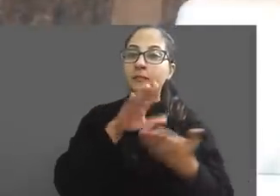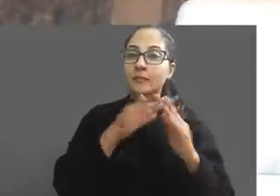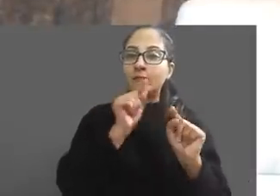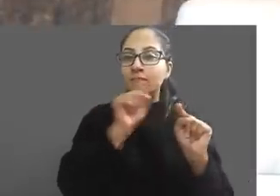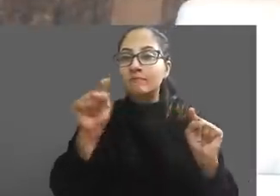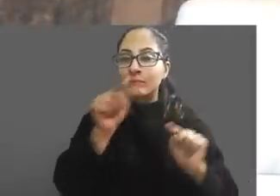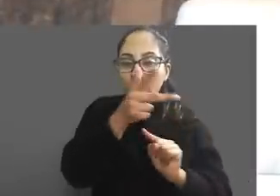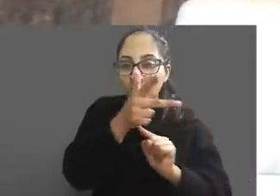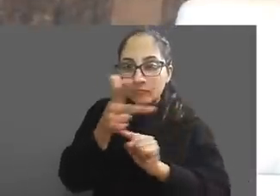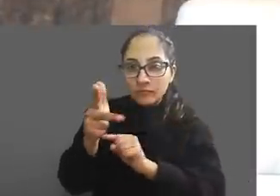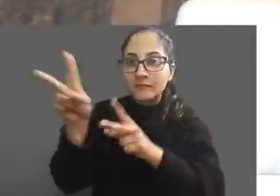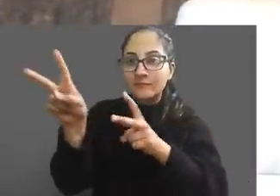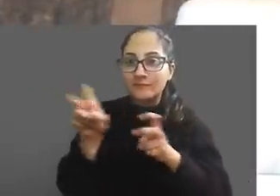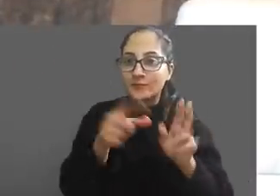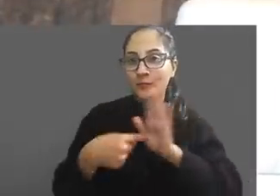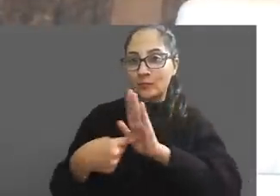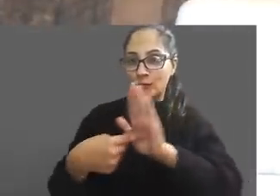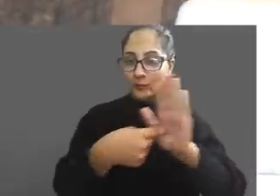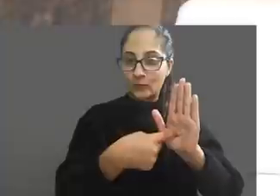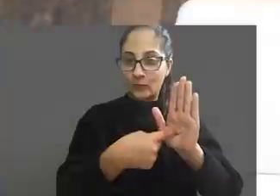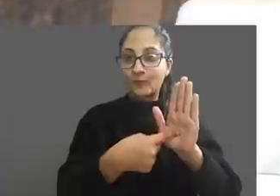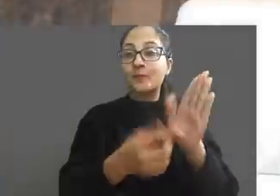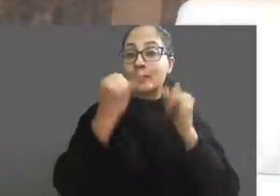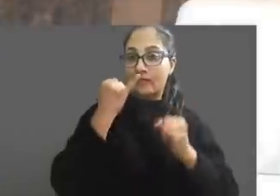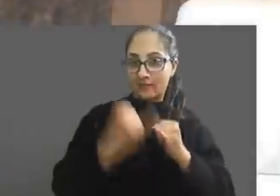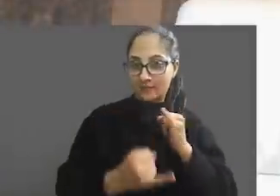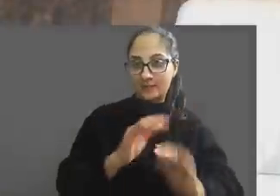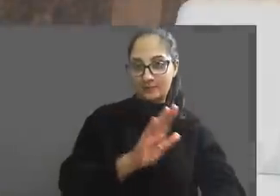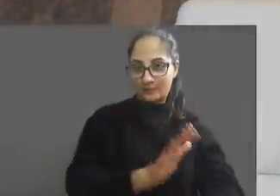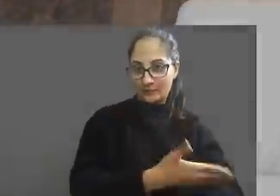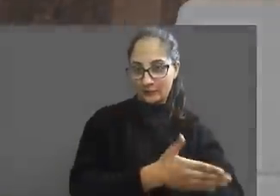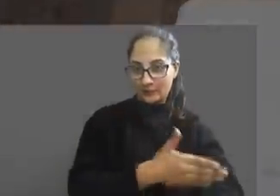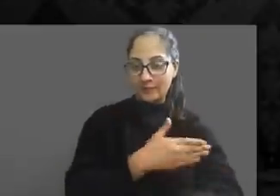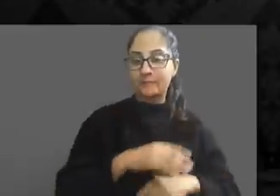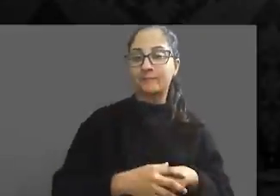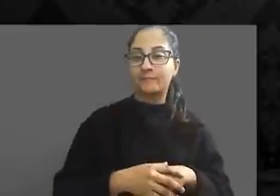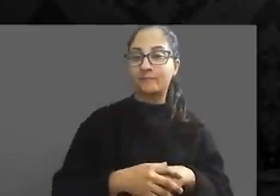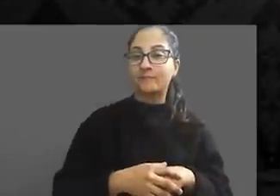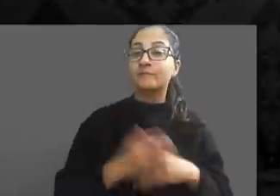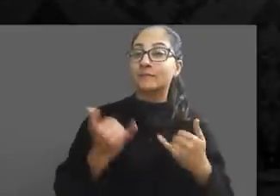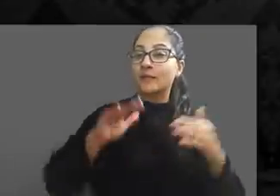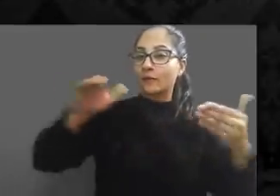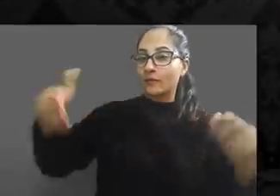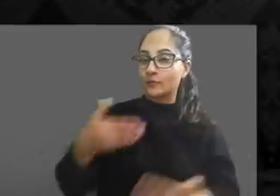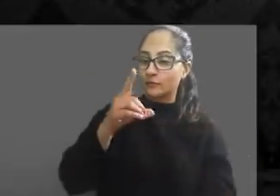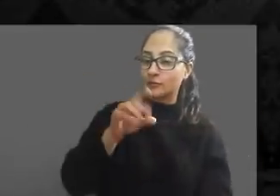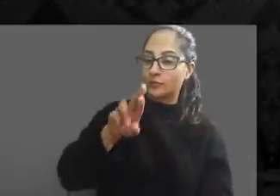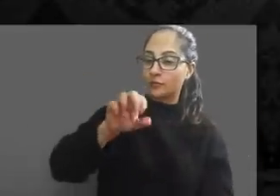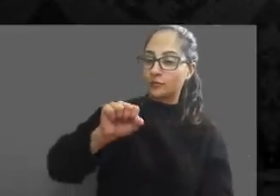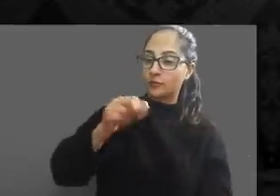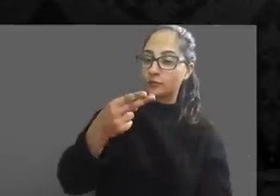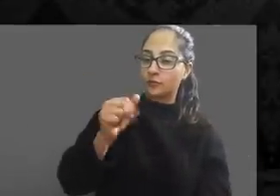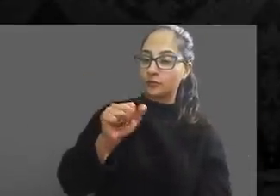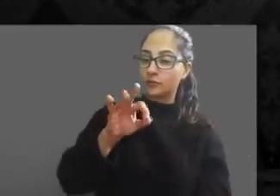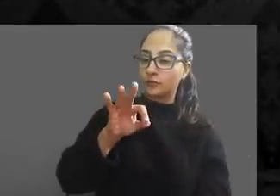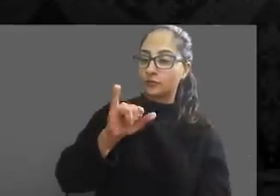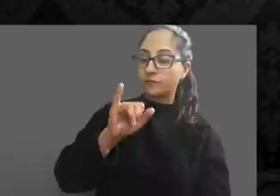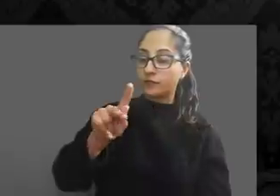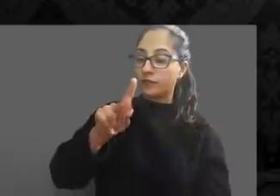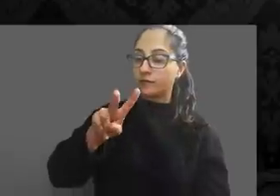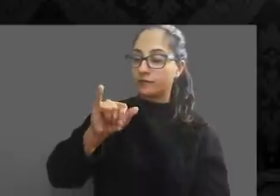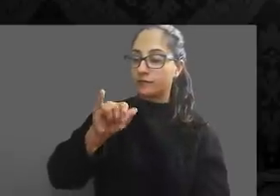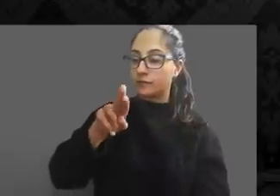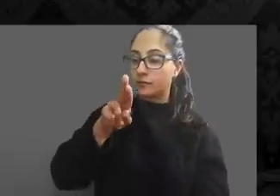musical expressions. And now, I warmly welcome back to the show Dr. Shafiq Virani. Dr. Virani